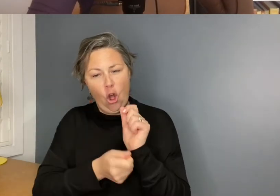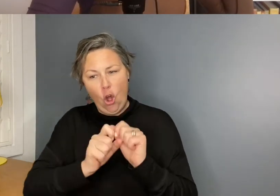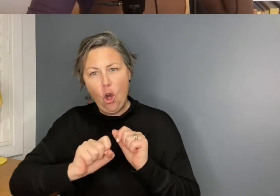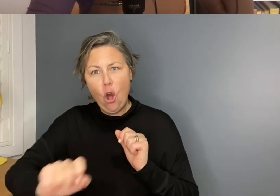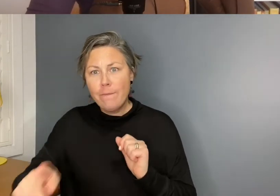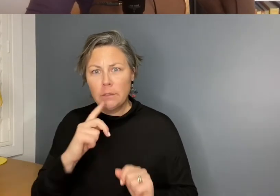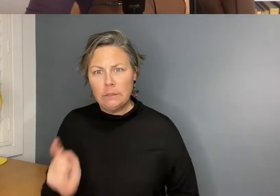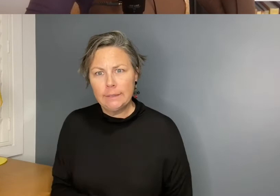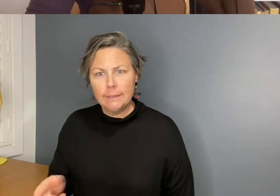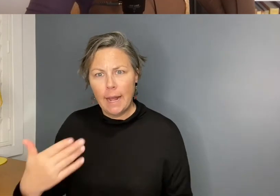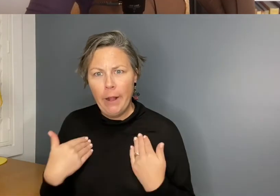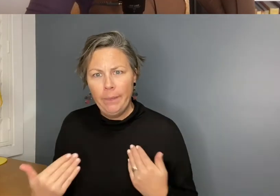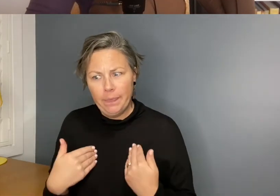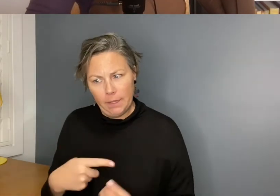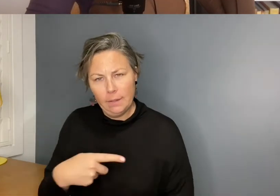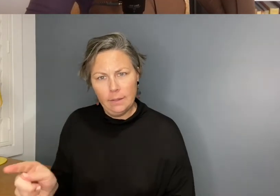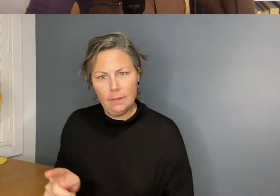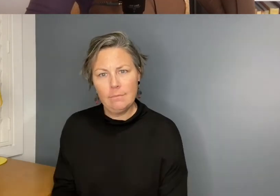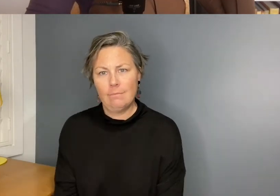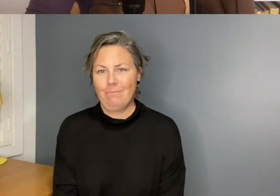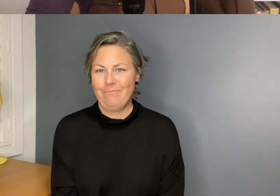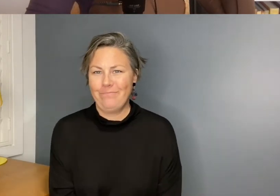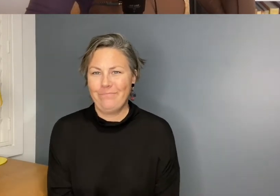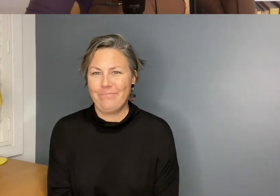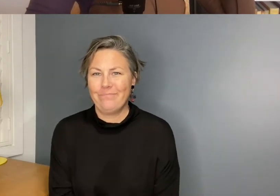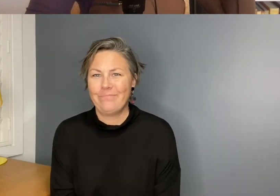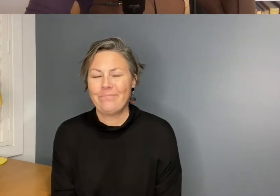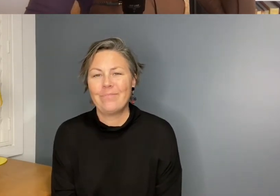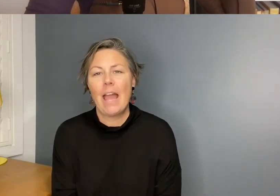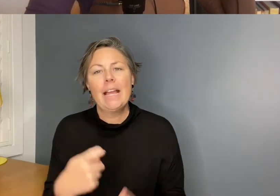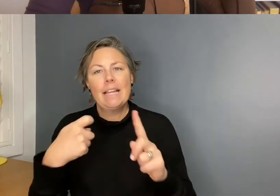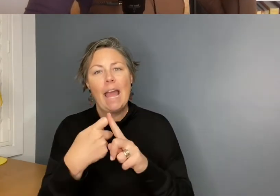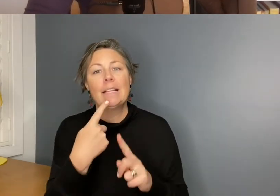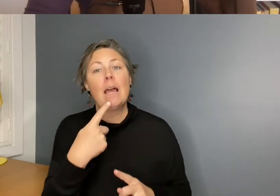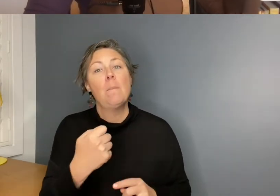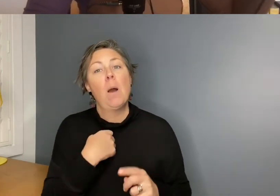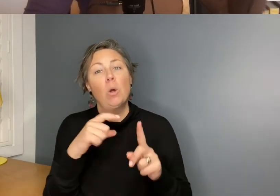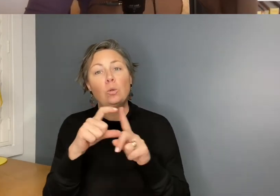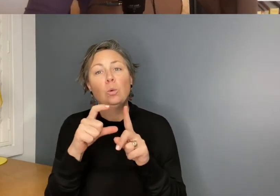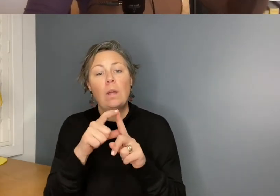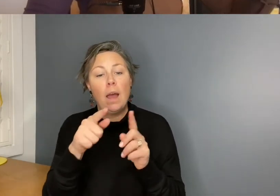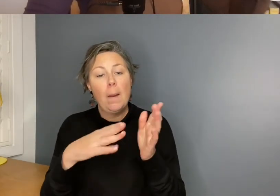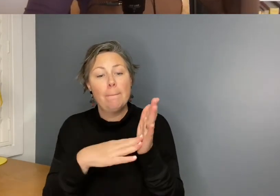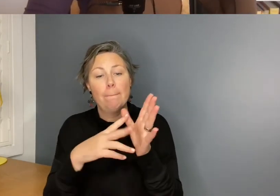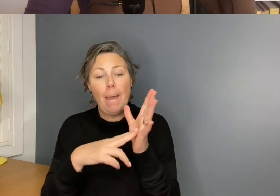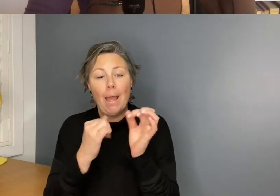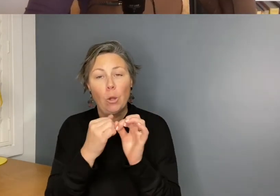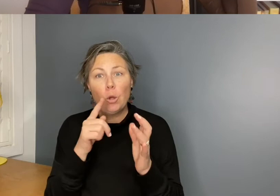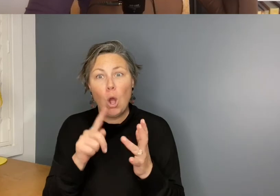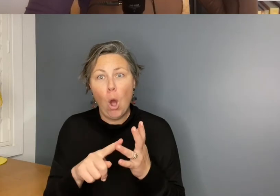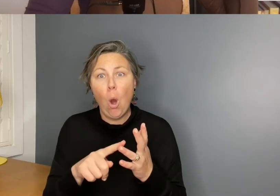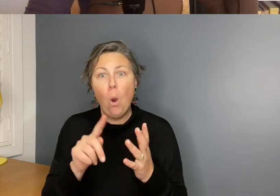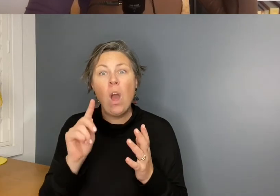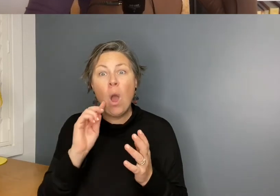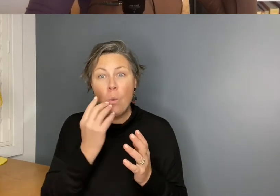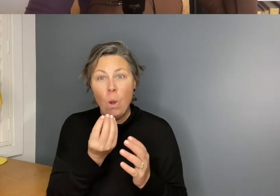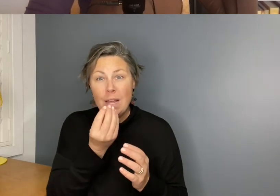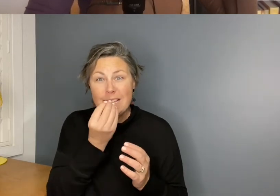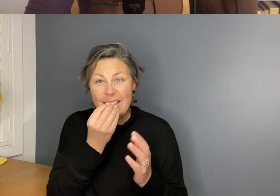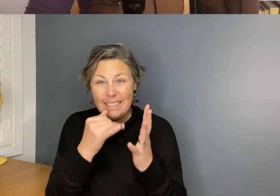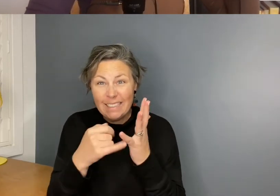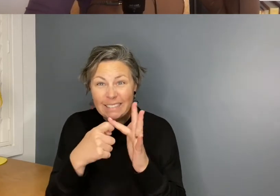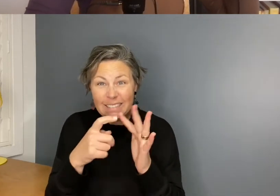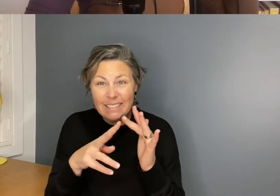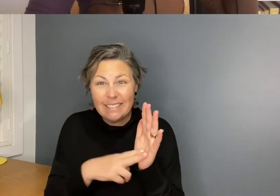healthy. There's no point in eating it without it. Do you know, my daughter loves the skin of a mango and I'm like, go for it, eat it. You can have it. Amazing. Yes. She